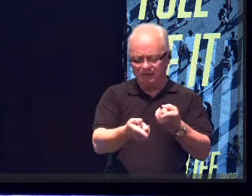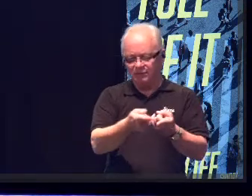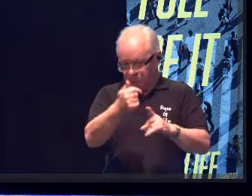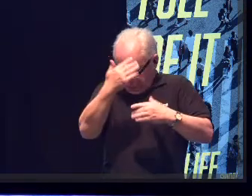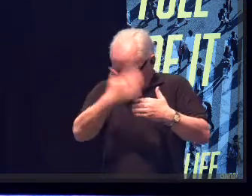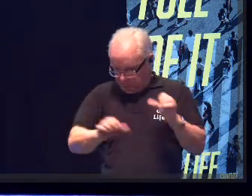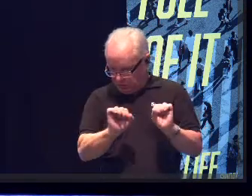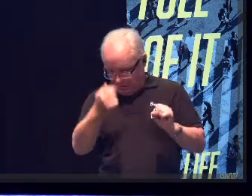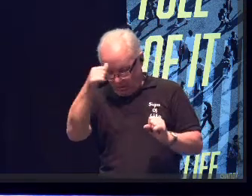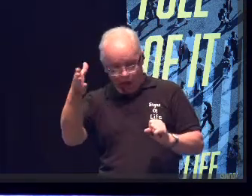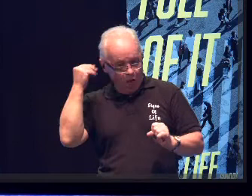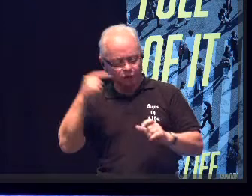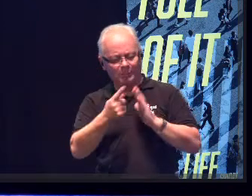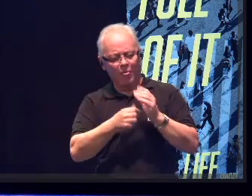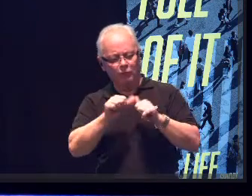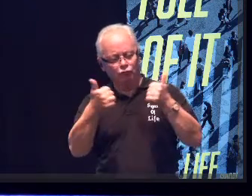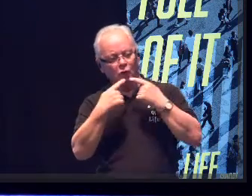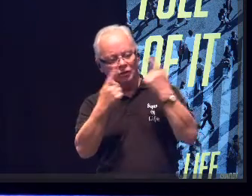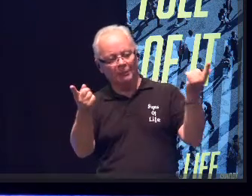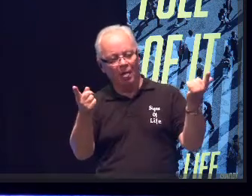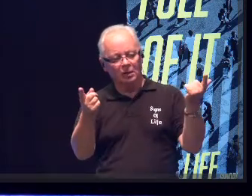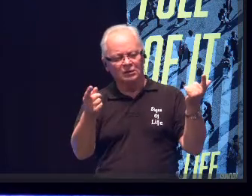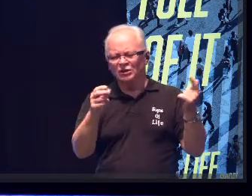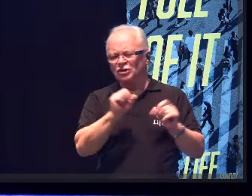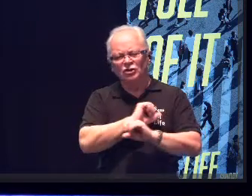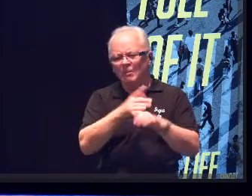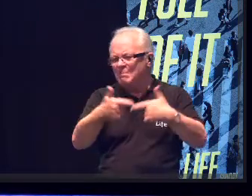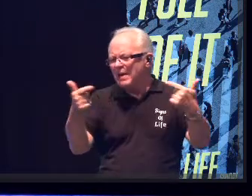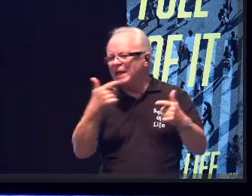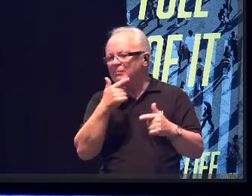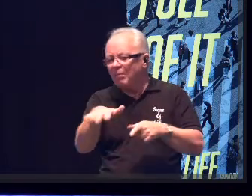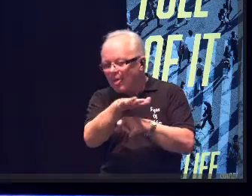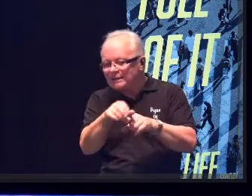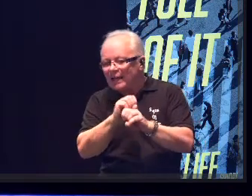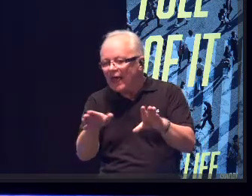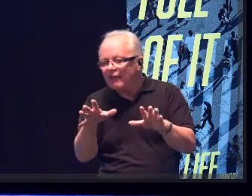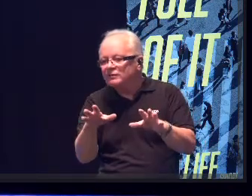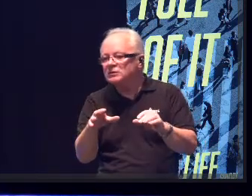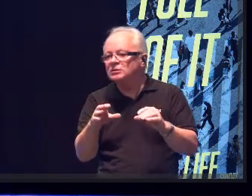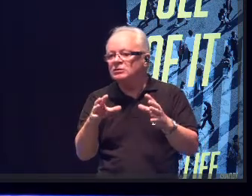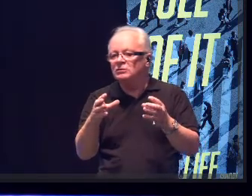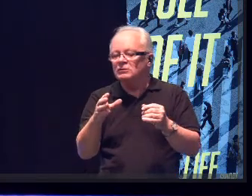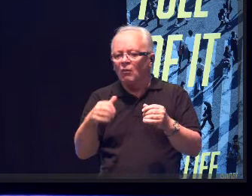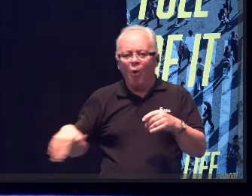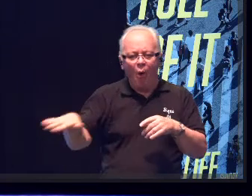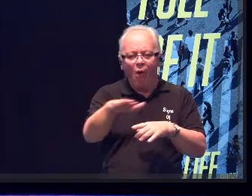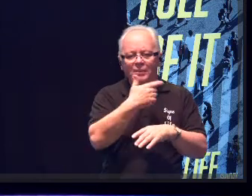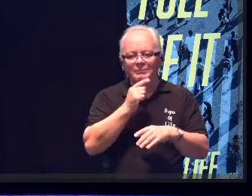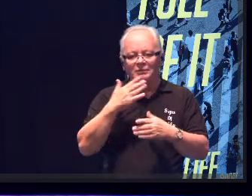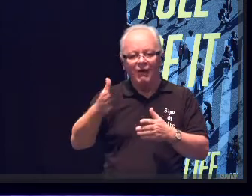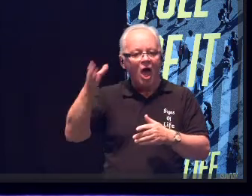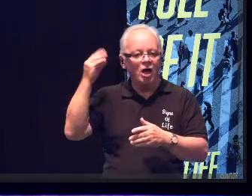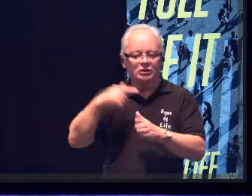the gospel. There's not that many places left on the earth like that, but it's where the missionaries used to get sent to pre-Christian. They've never